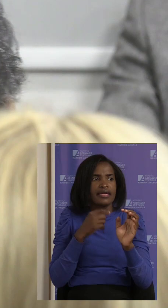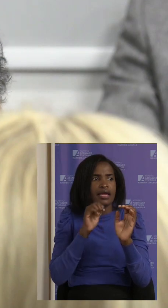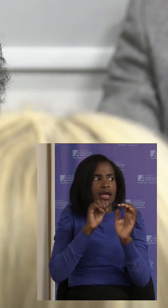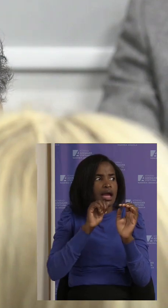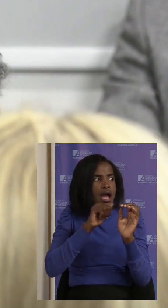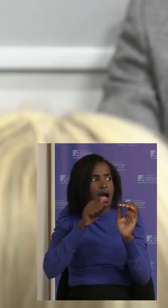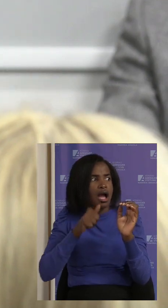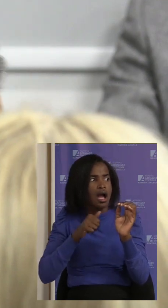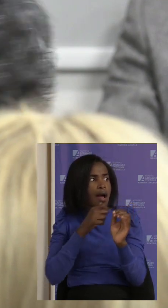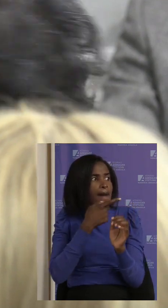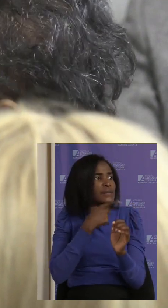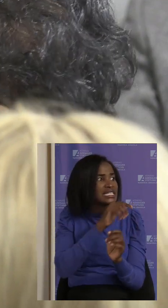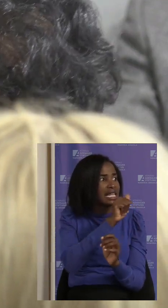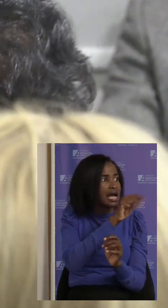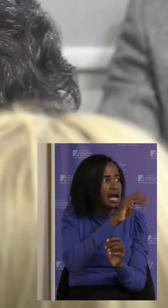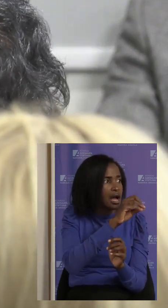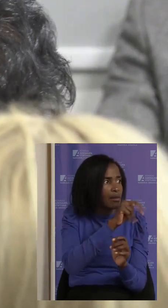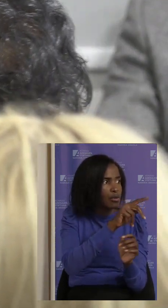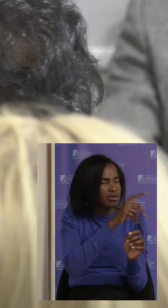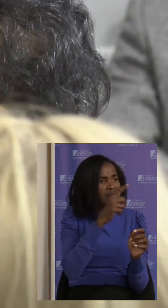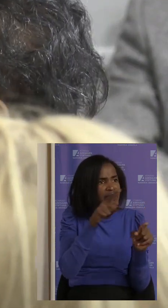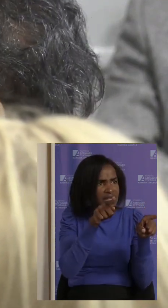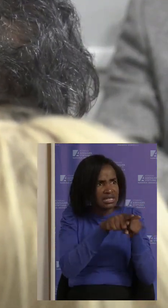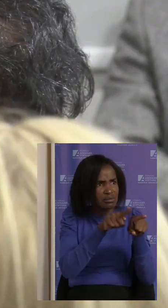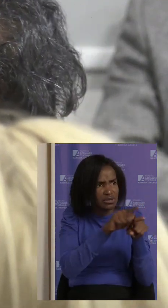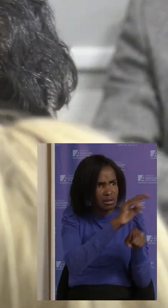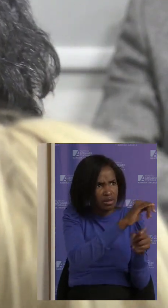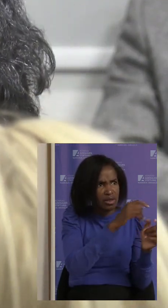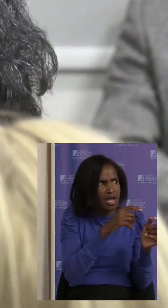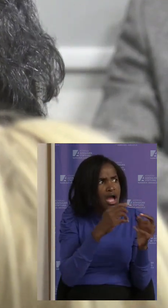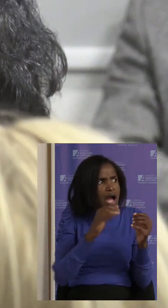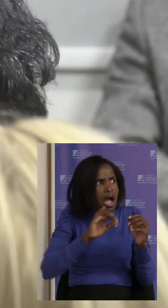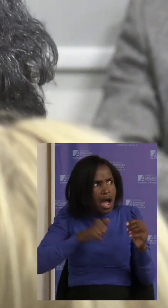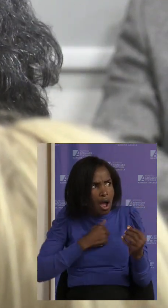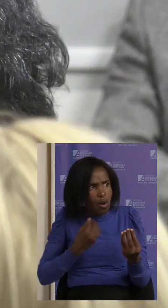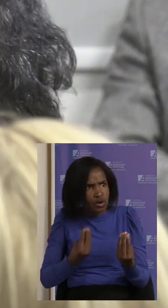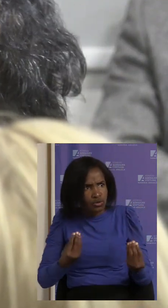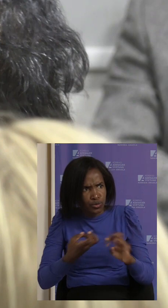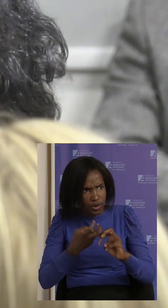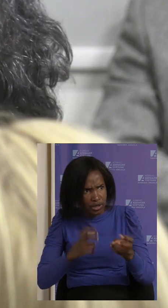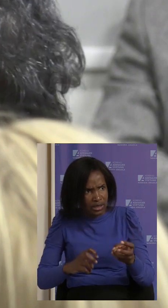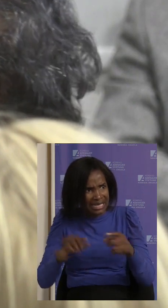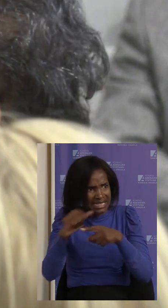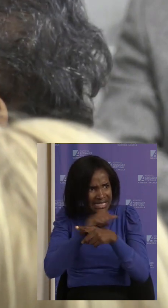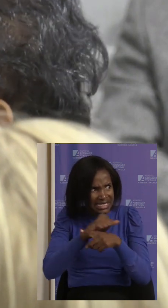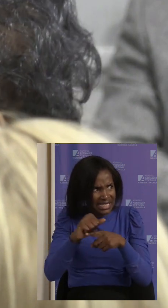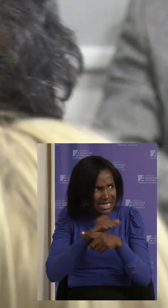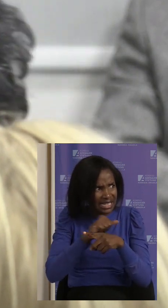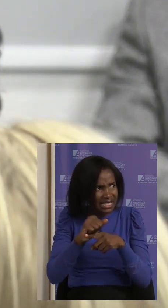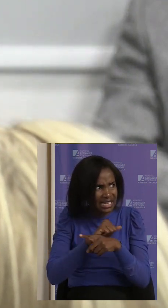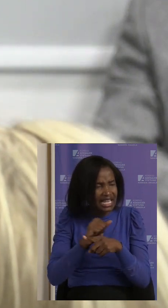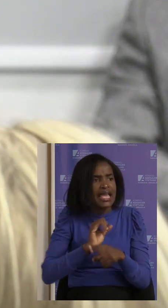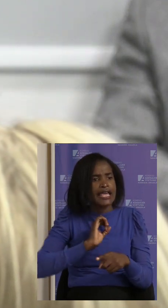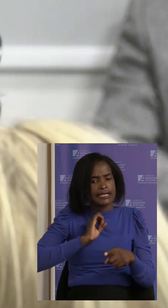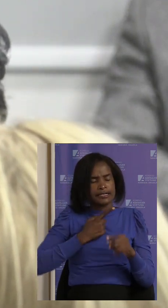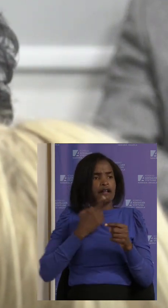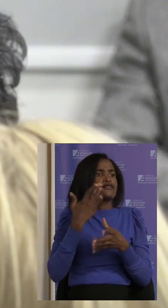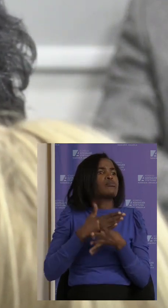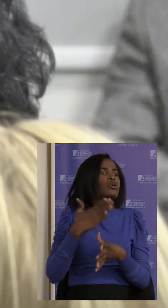Mr. Amon spoke about now, is our kids with disabilities are trained into